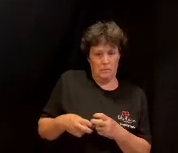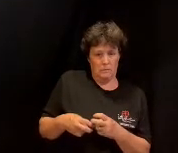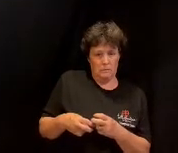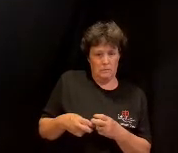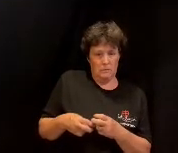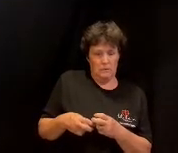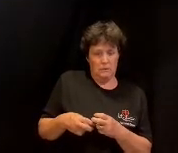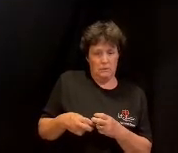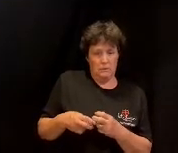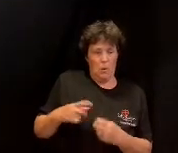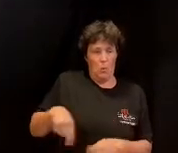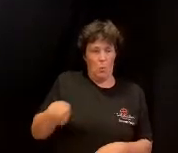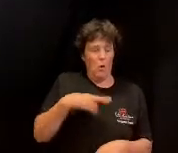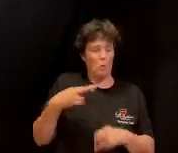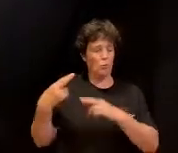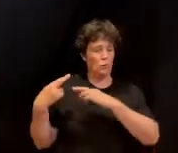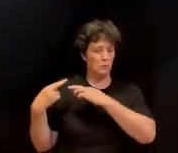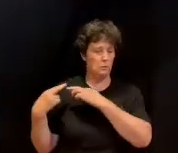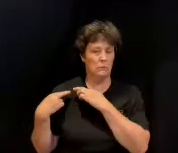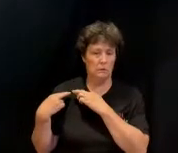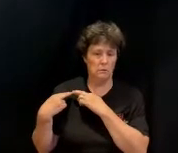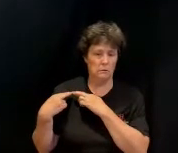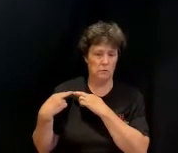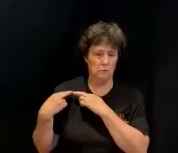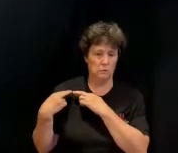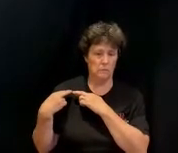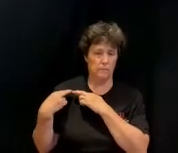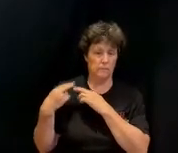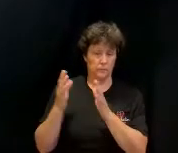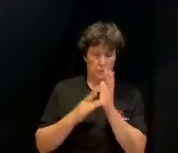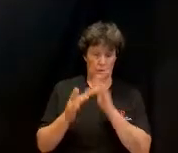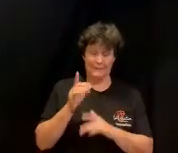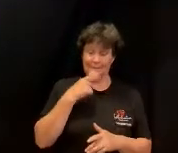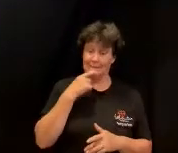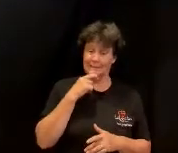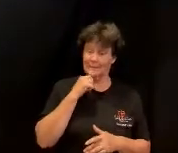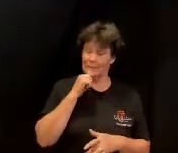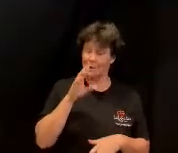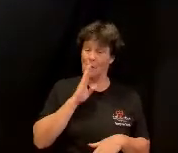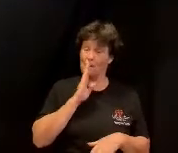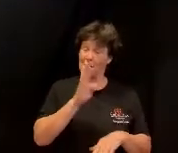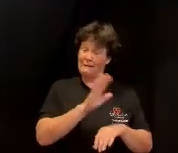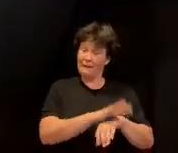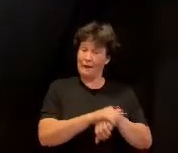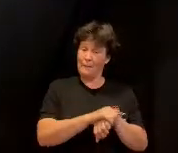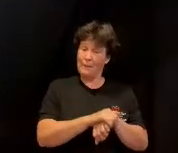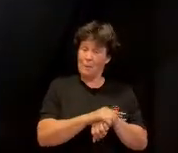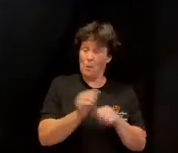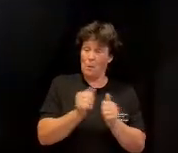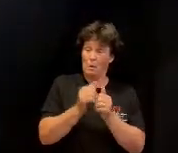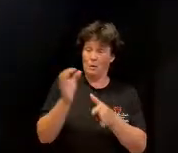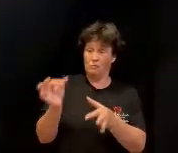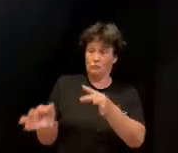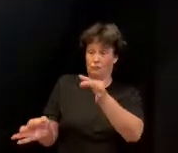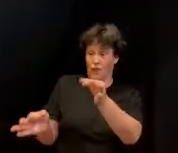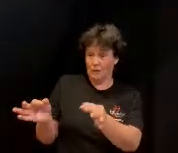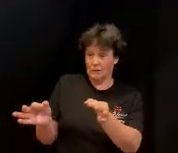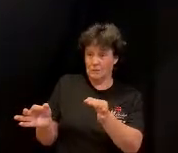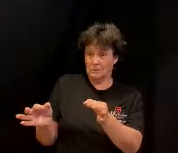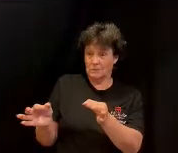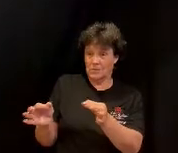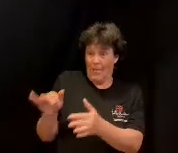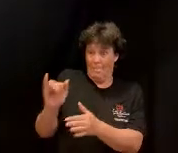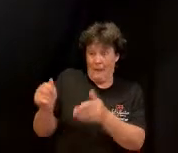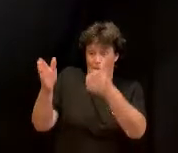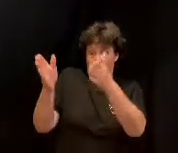Because we're responsible, right? Jesus is saying, don't be hypocritical in your judgment. Just maybe that person will